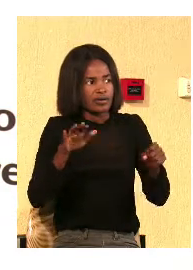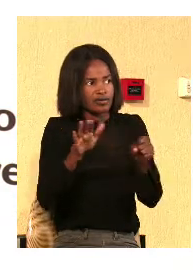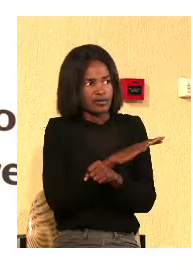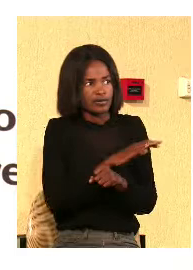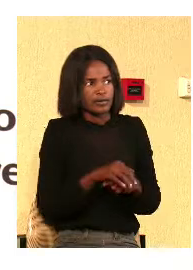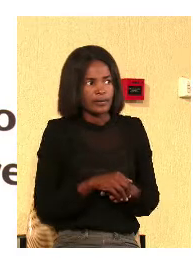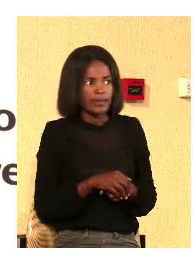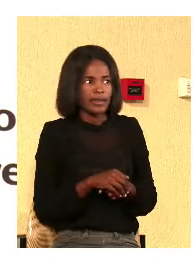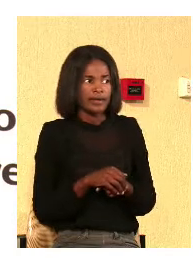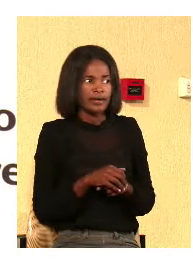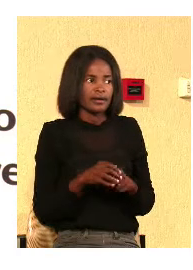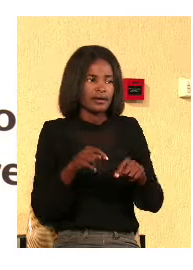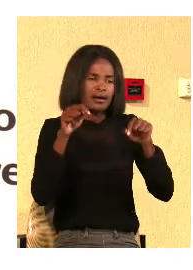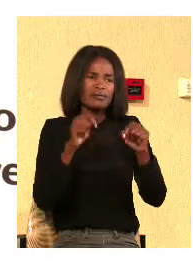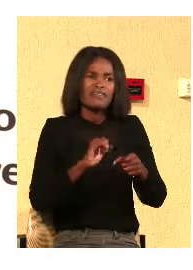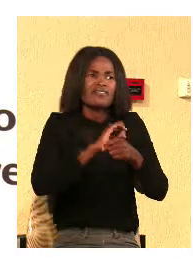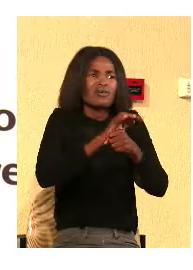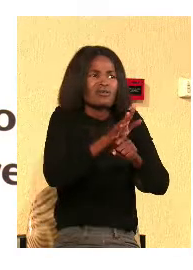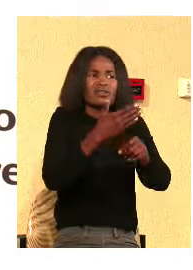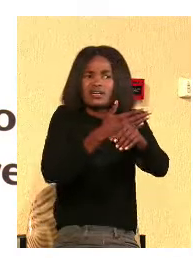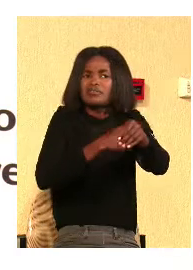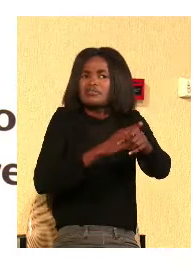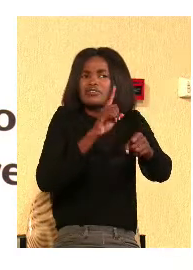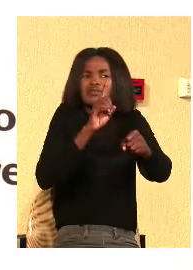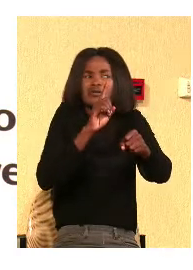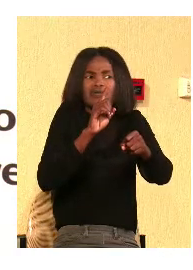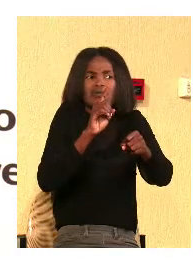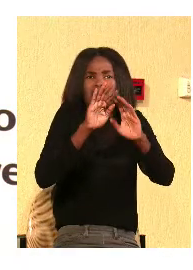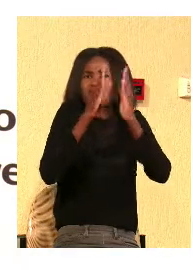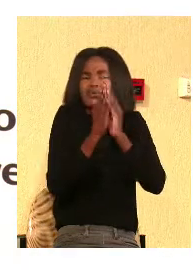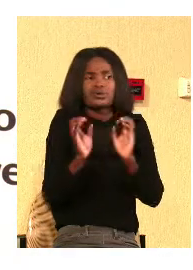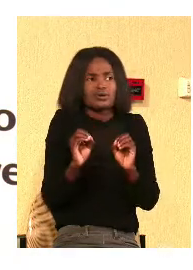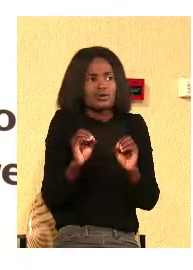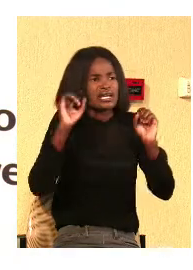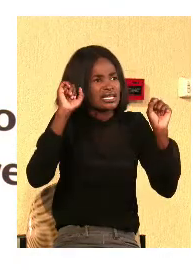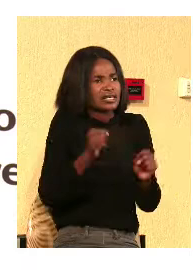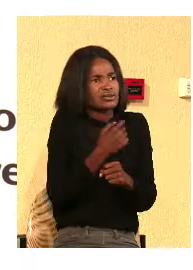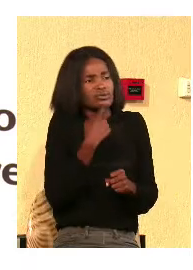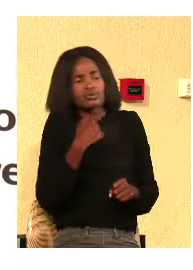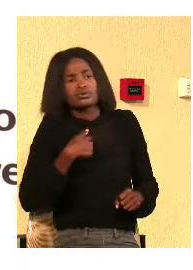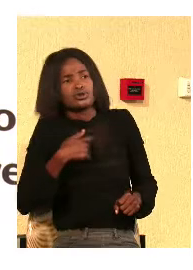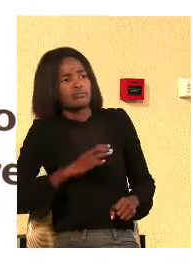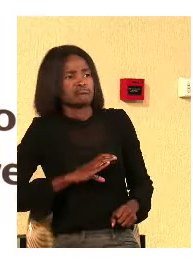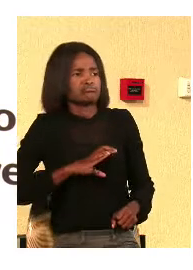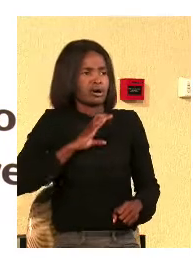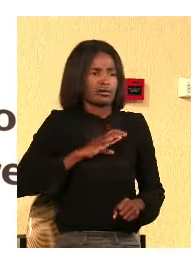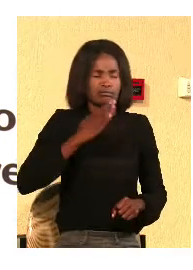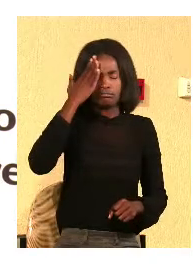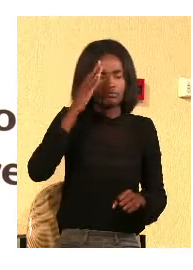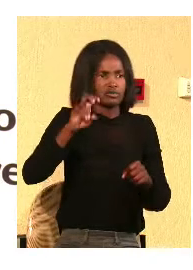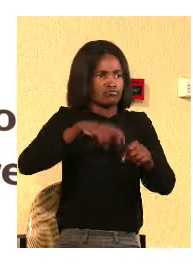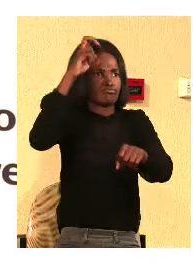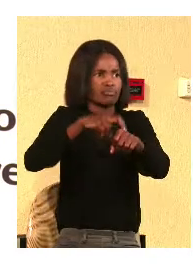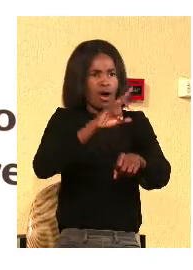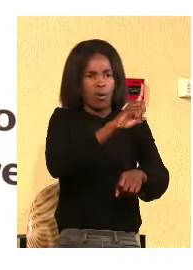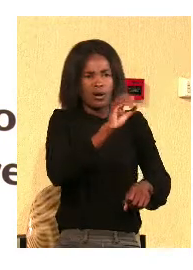you cannot reach a very desired point to say you are completely prepared, but we are prepared.